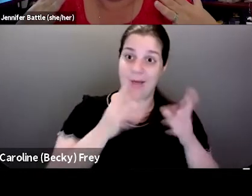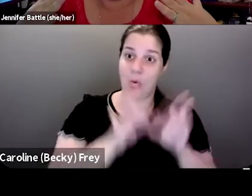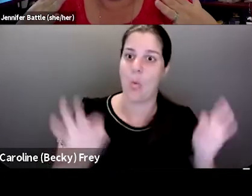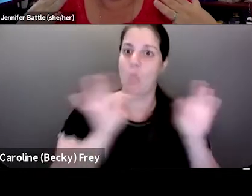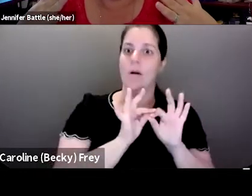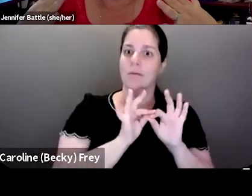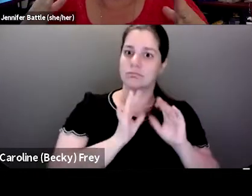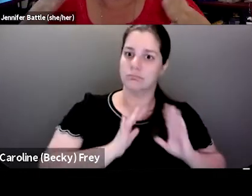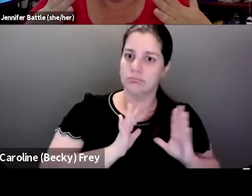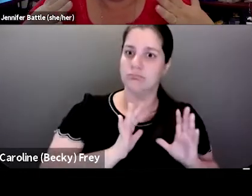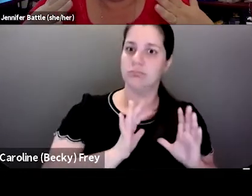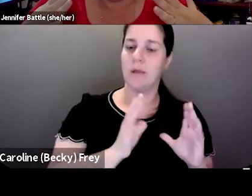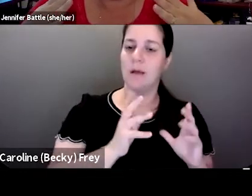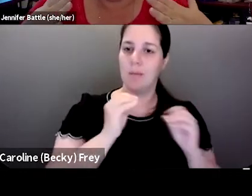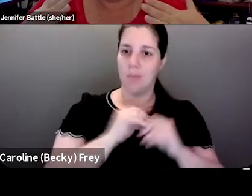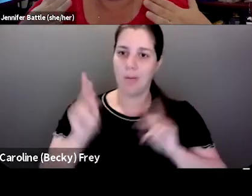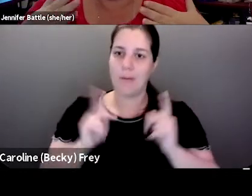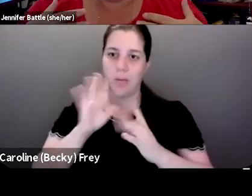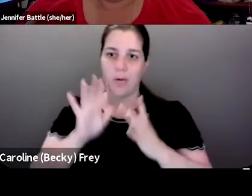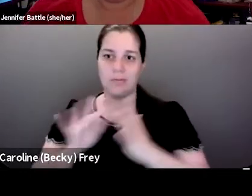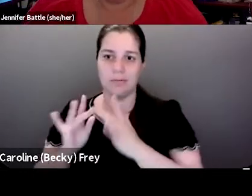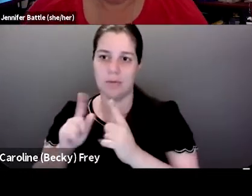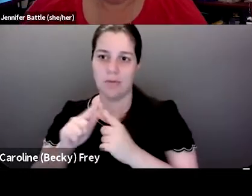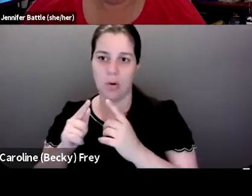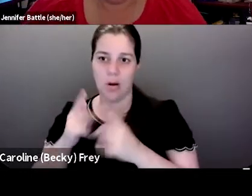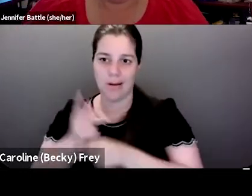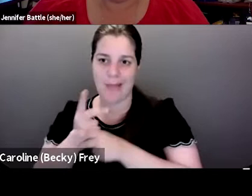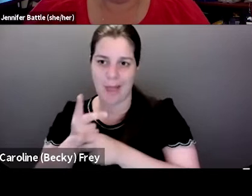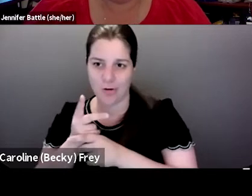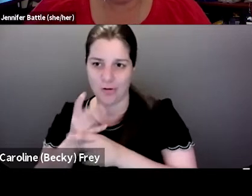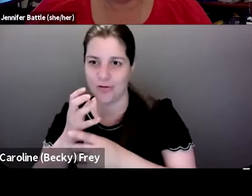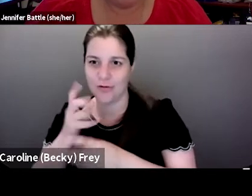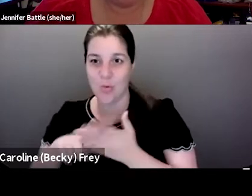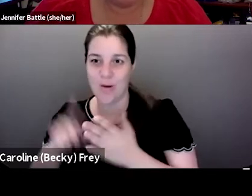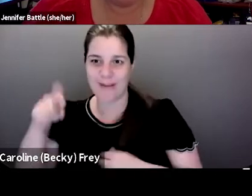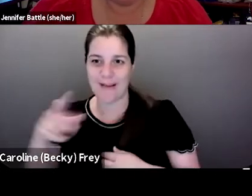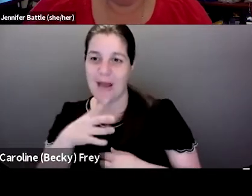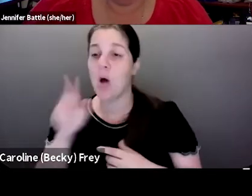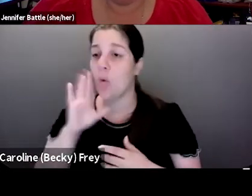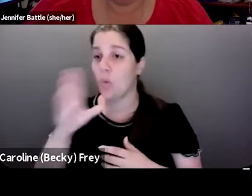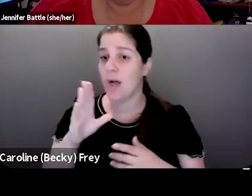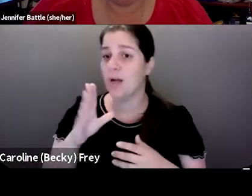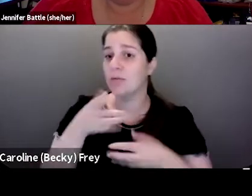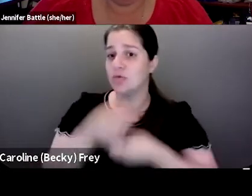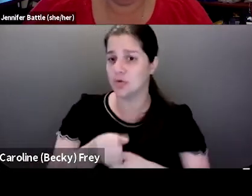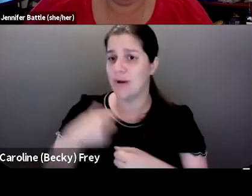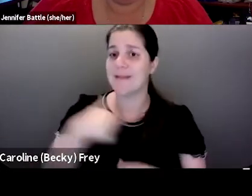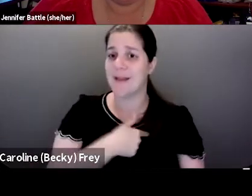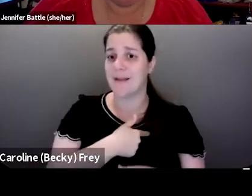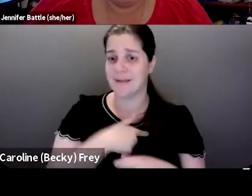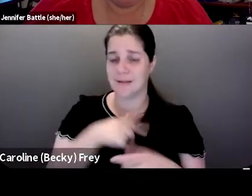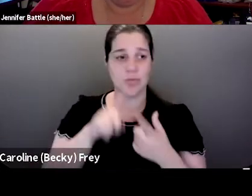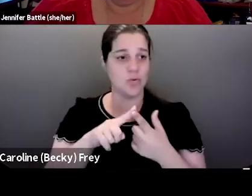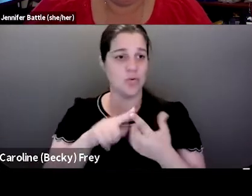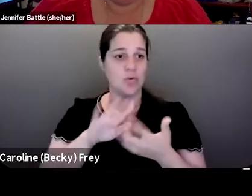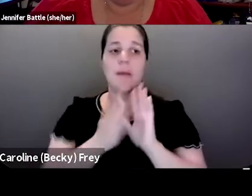people are going to reach out for the care that they need when they need it, and hopefully trust us enough to be able to be the folks